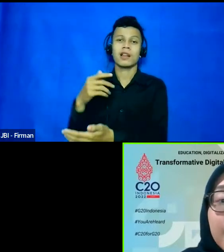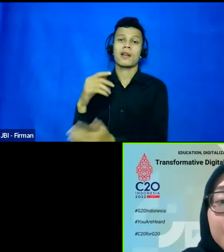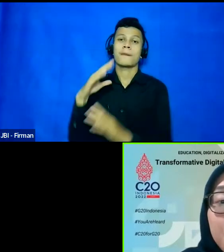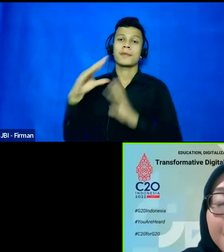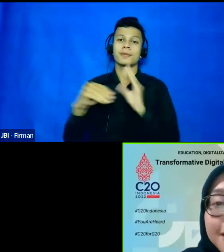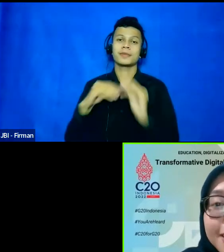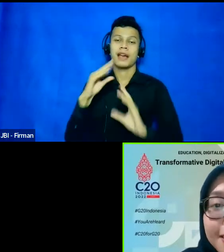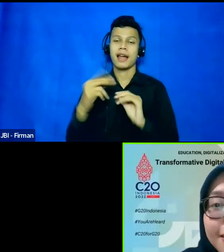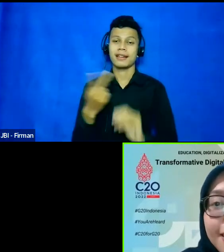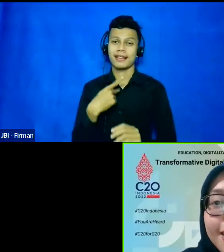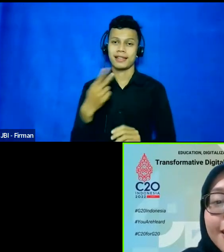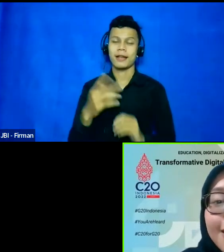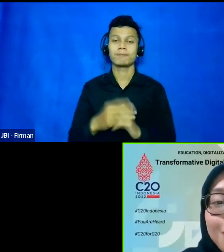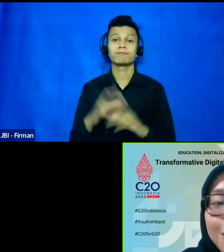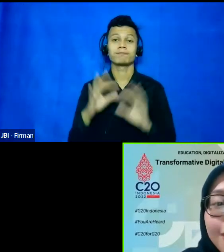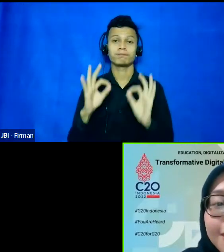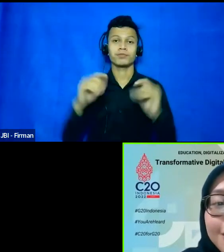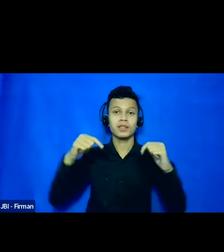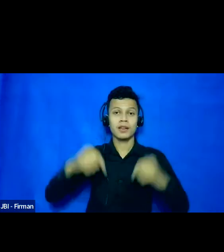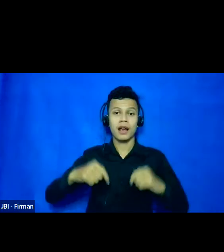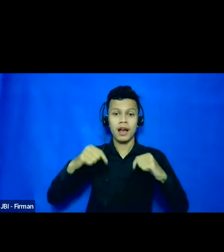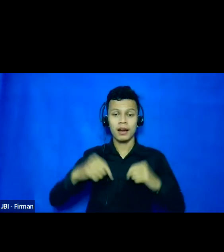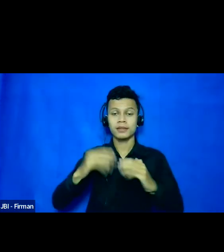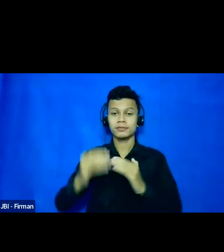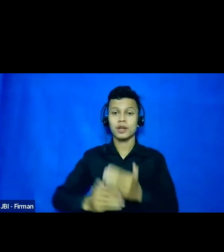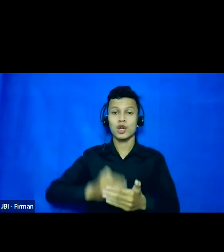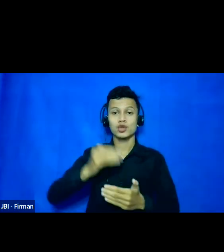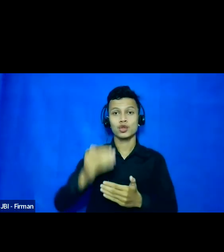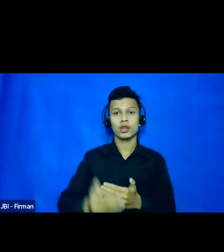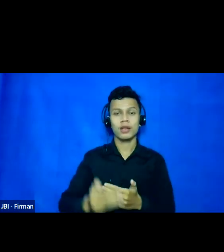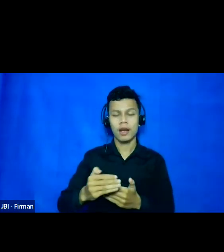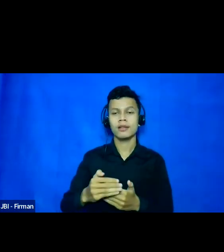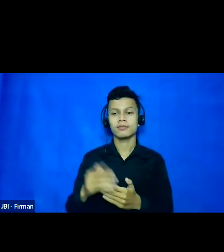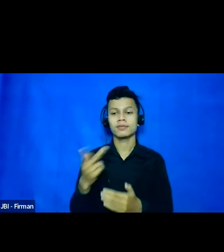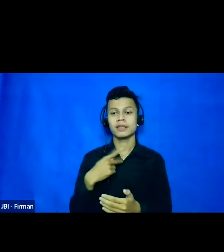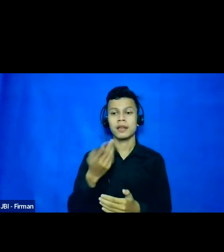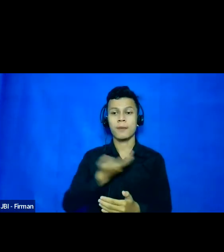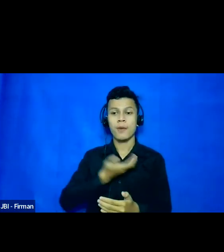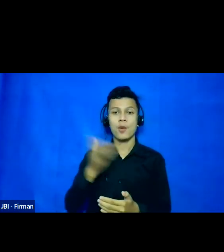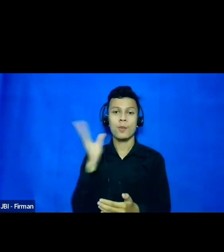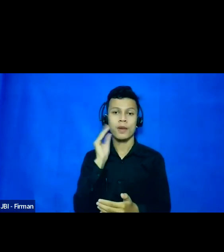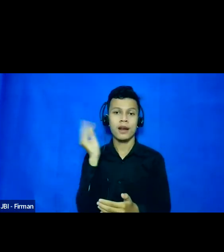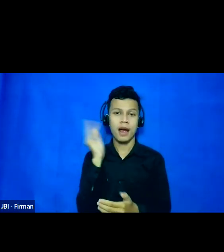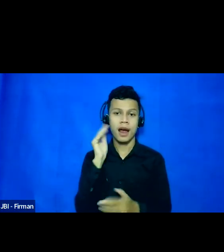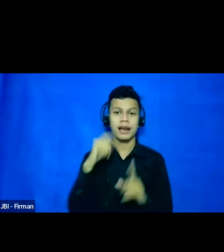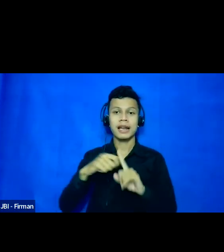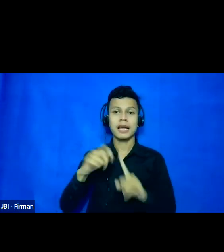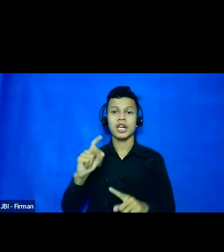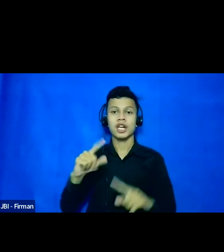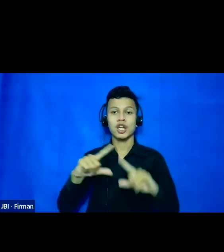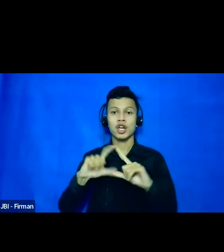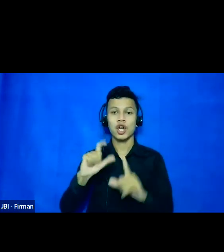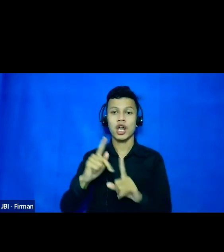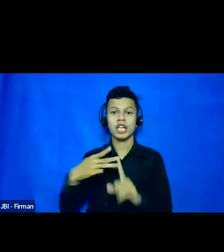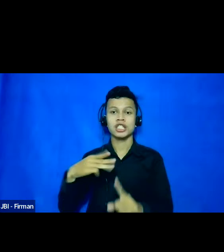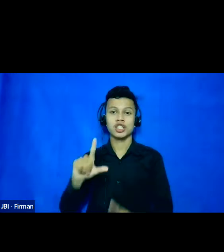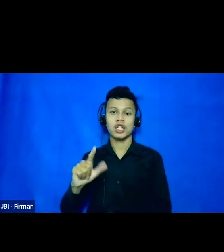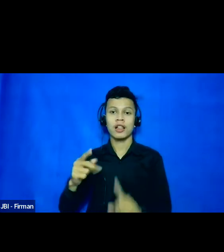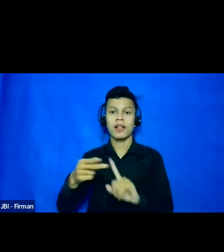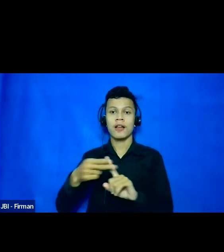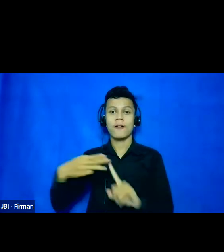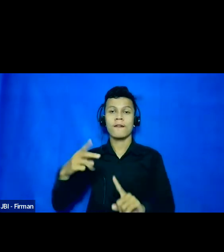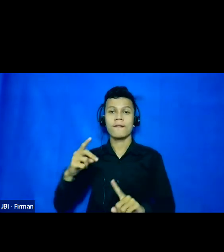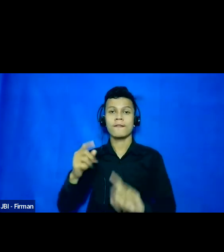on to the next panelist. Last but not least, we will hear from Rachel Vermeer. Rachel is the